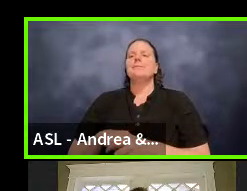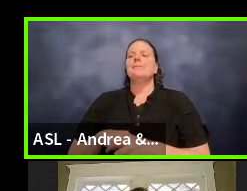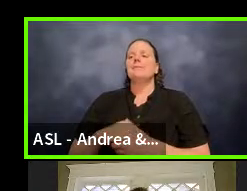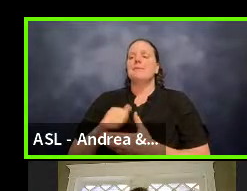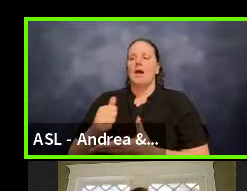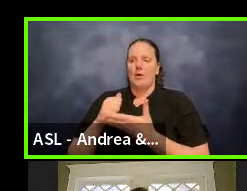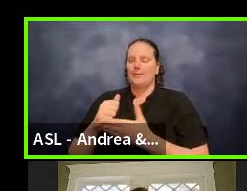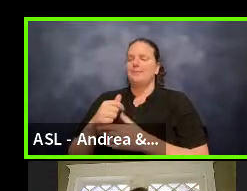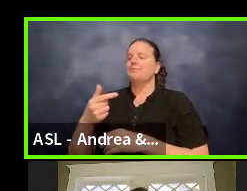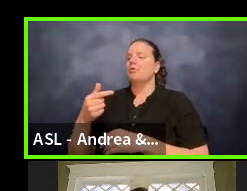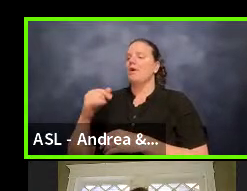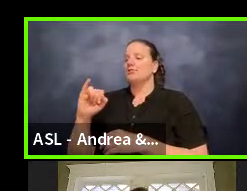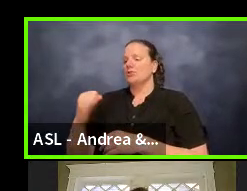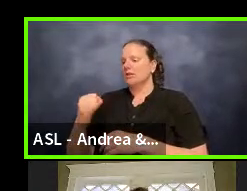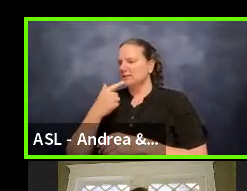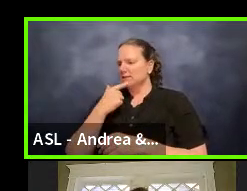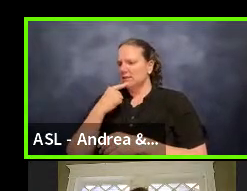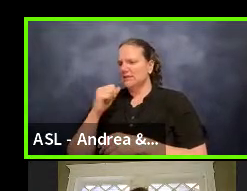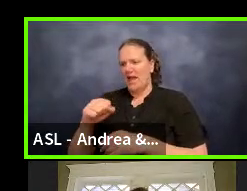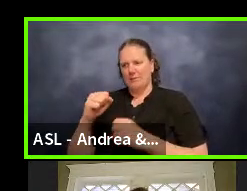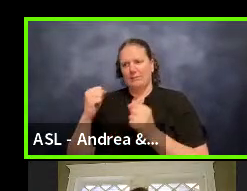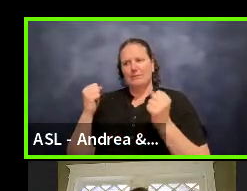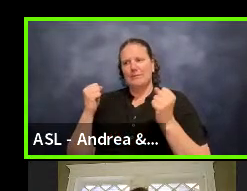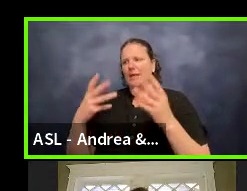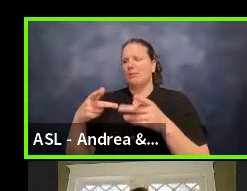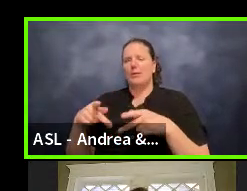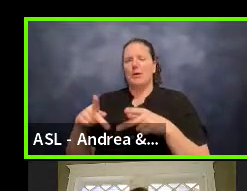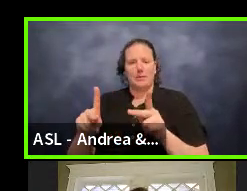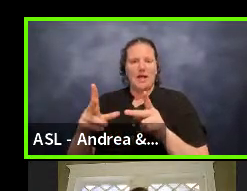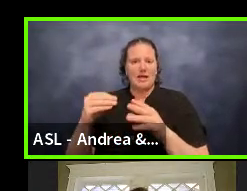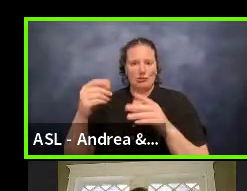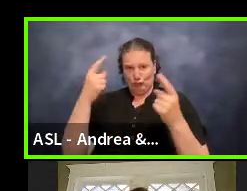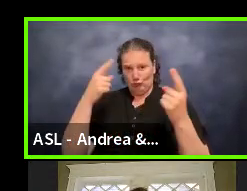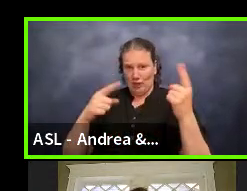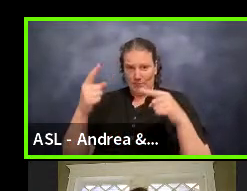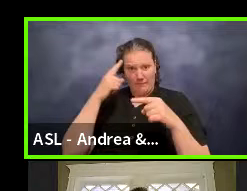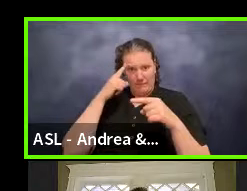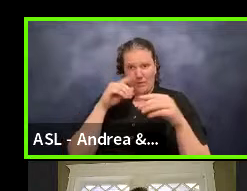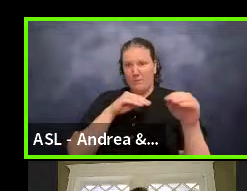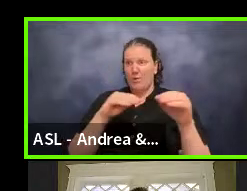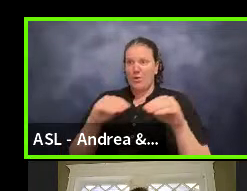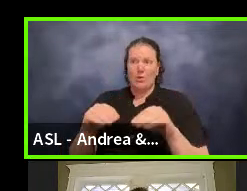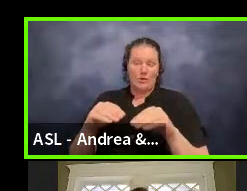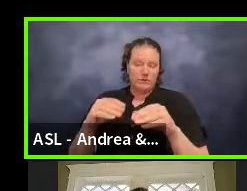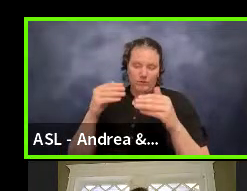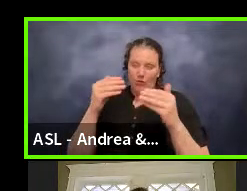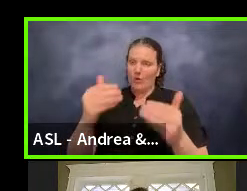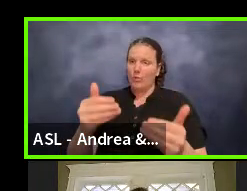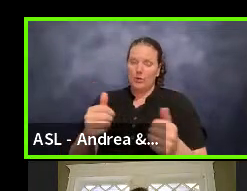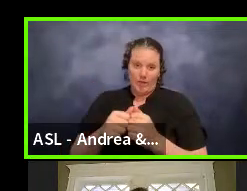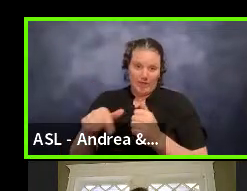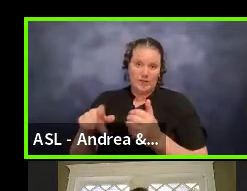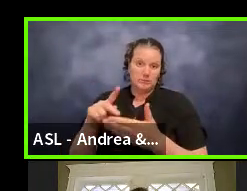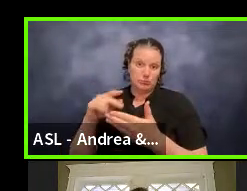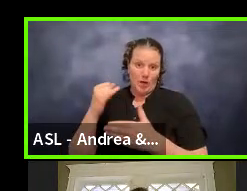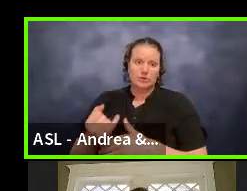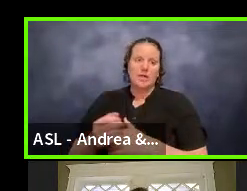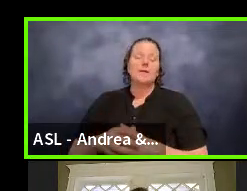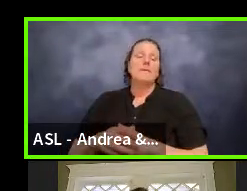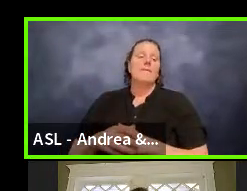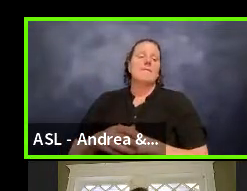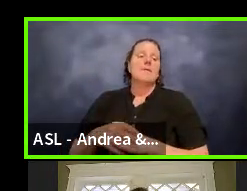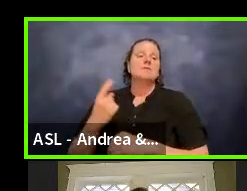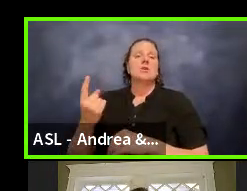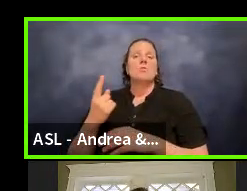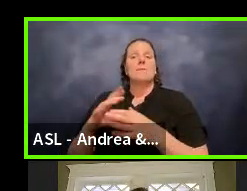are numerous permits and agreements that we have to move this entire project forward. I think someone mentioned to